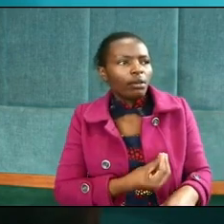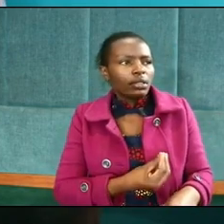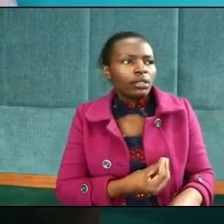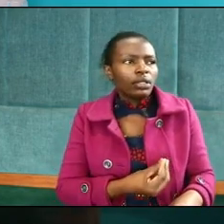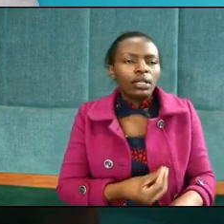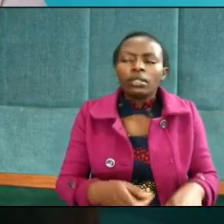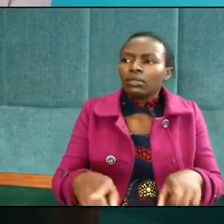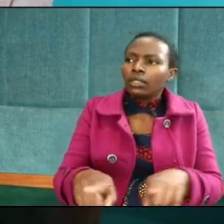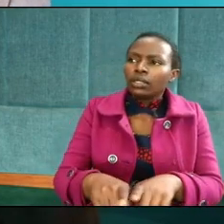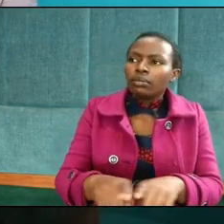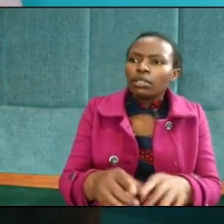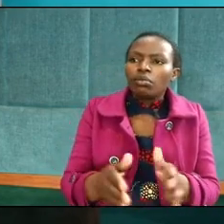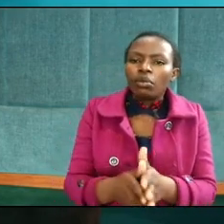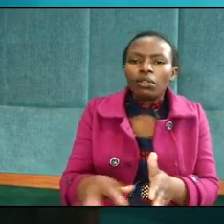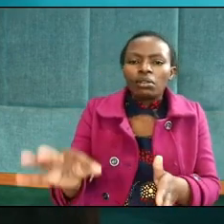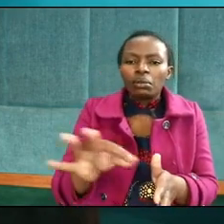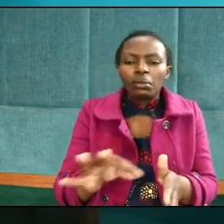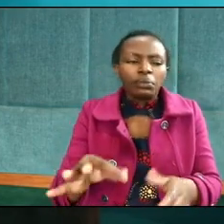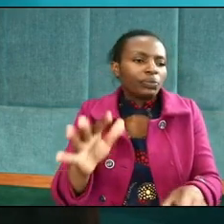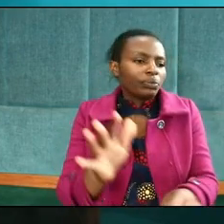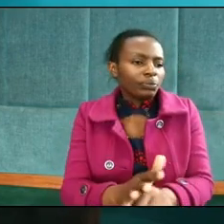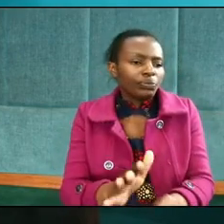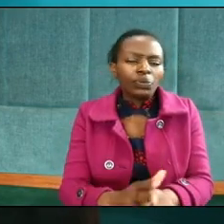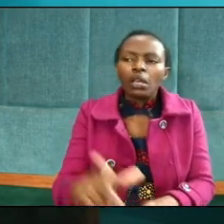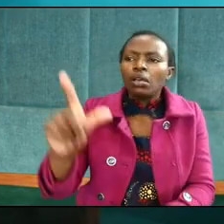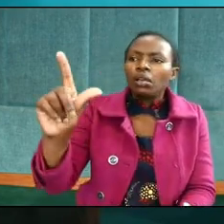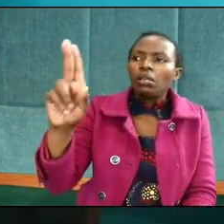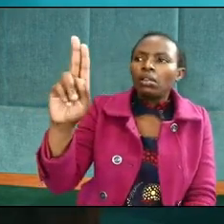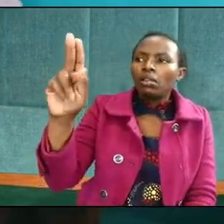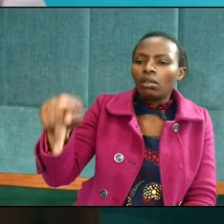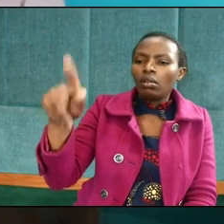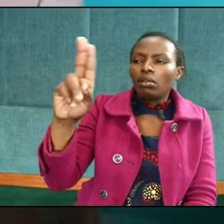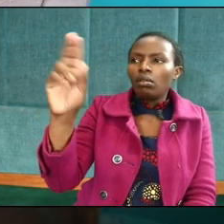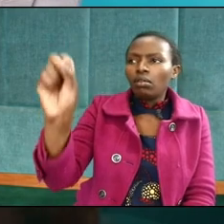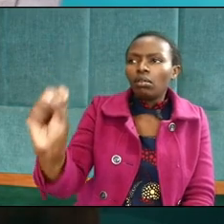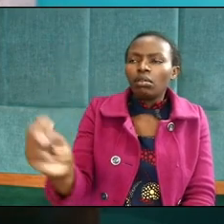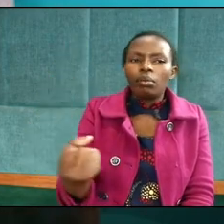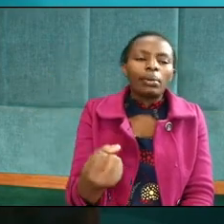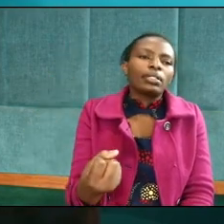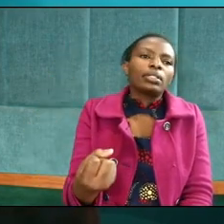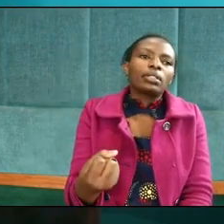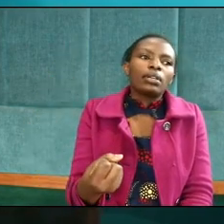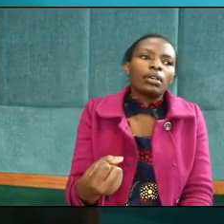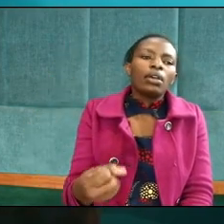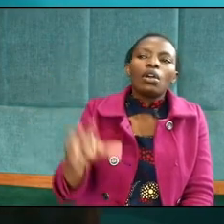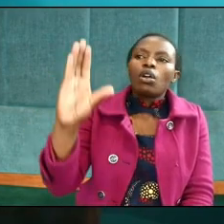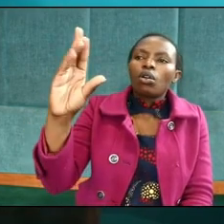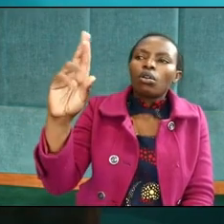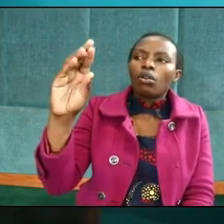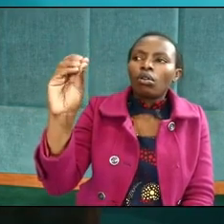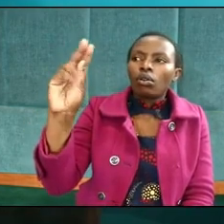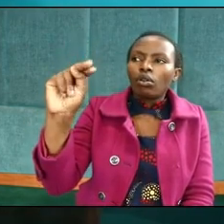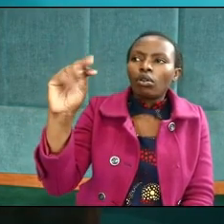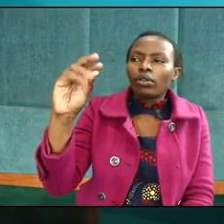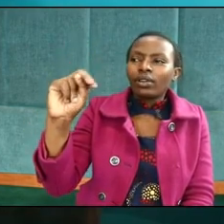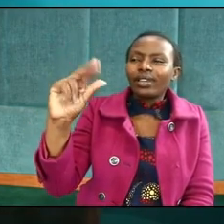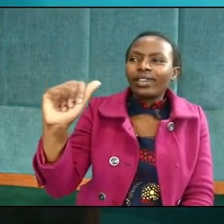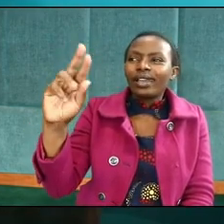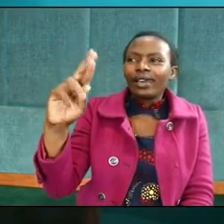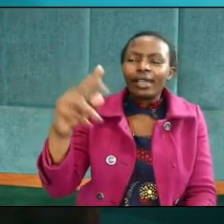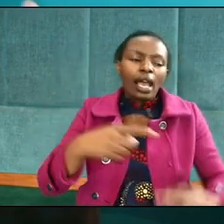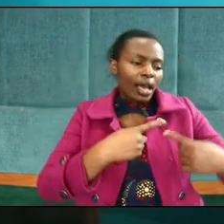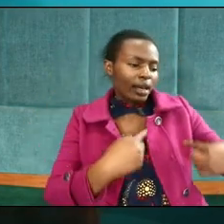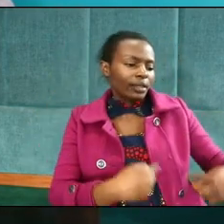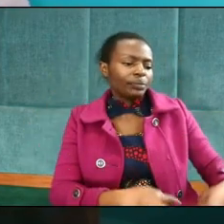rheumatoid arthritis, lupus and cardiovascular diseases like coronary heart disease,